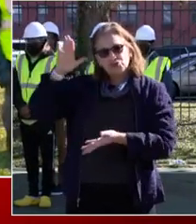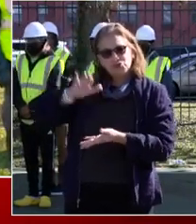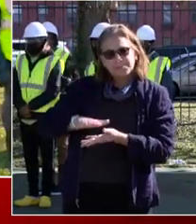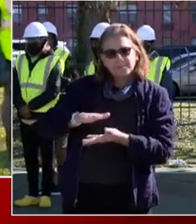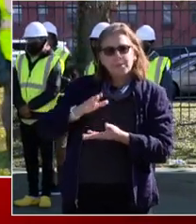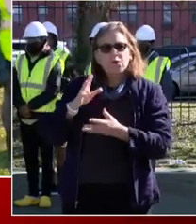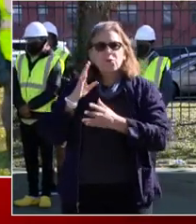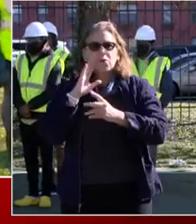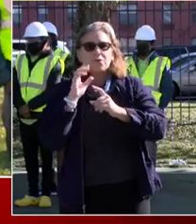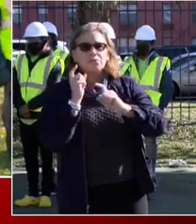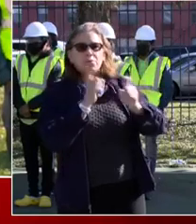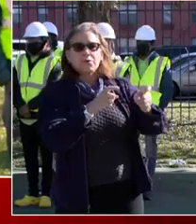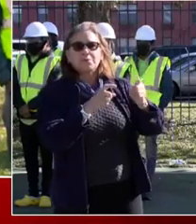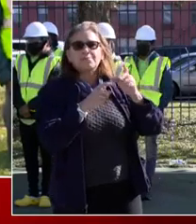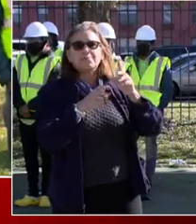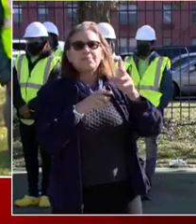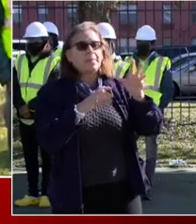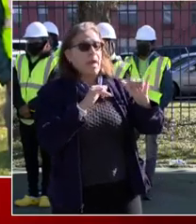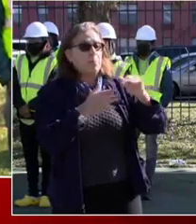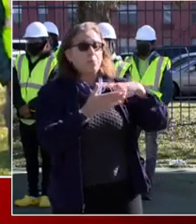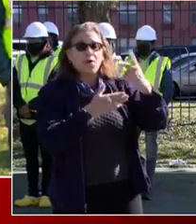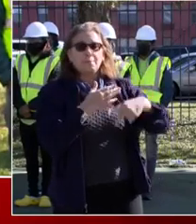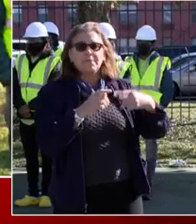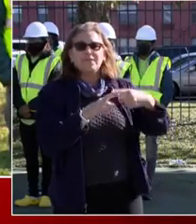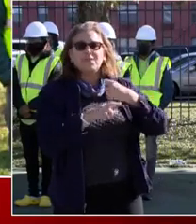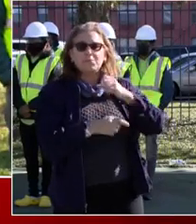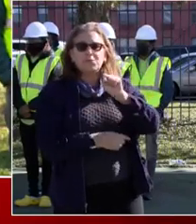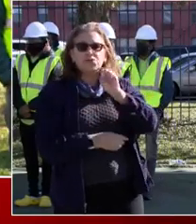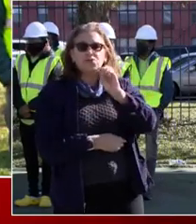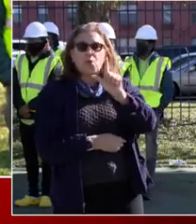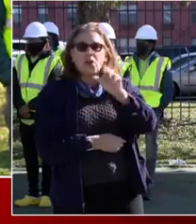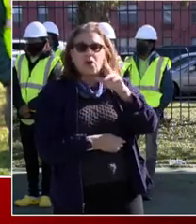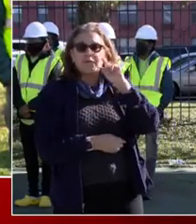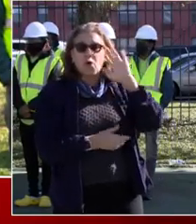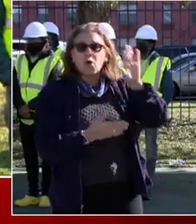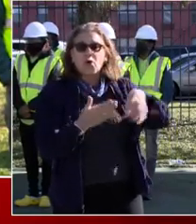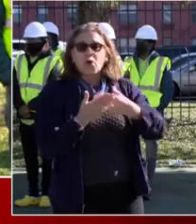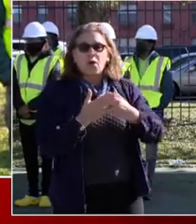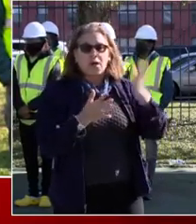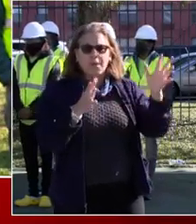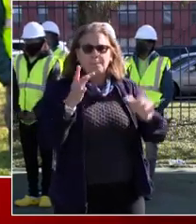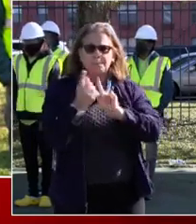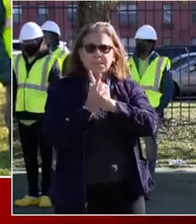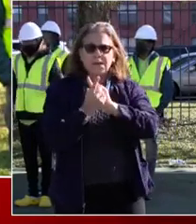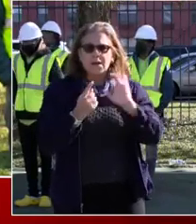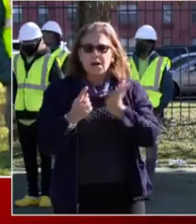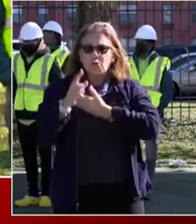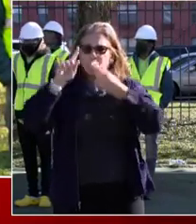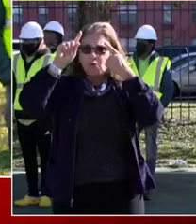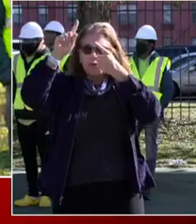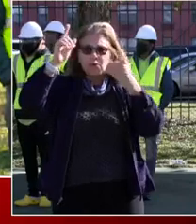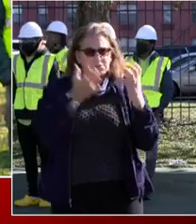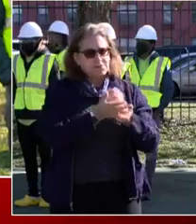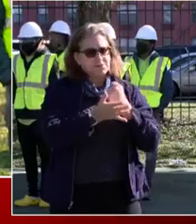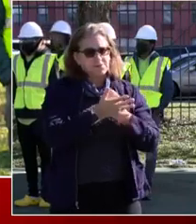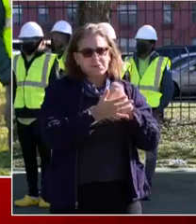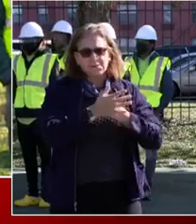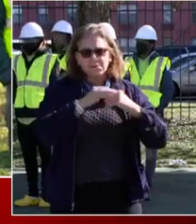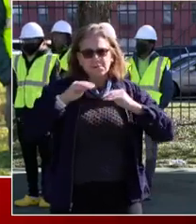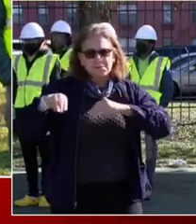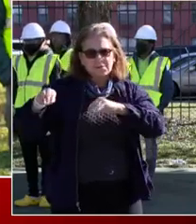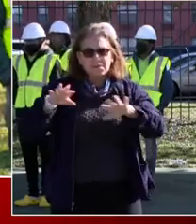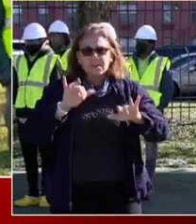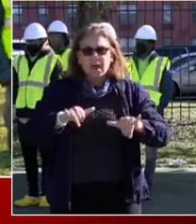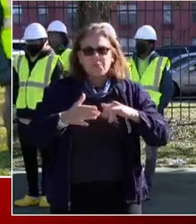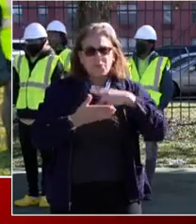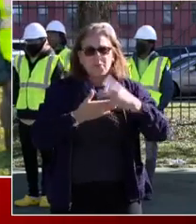and energy goals. So it's a wonderful program. And then the FY22 budget, we've increased